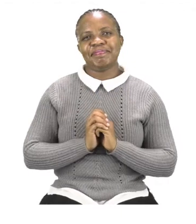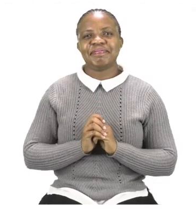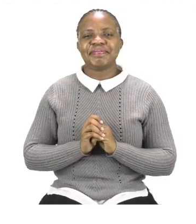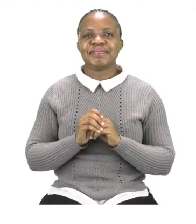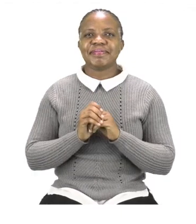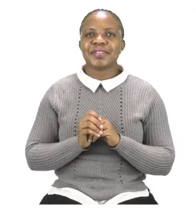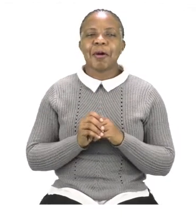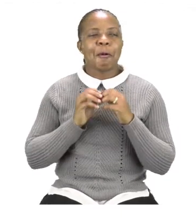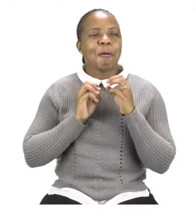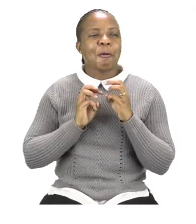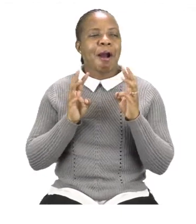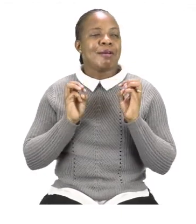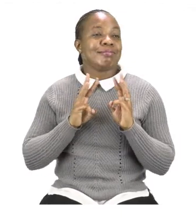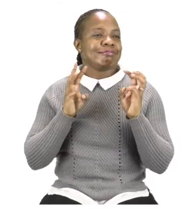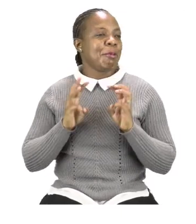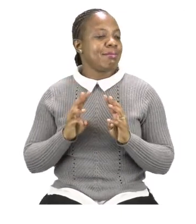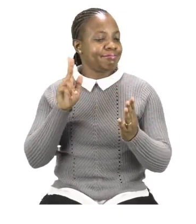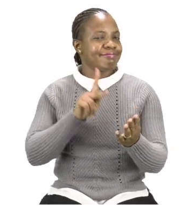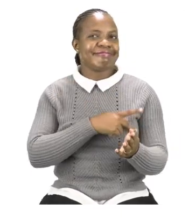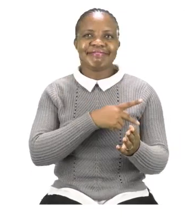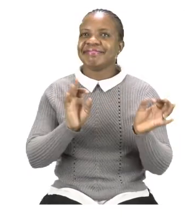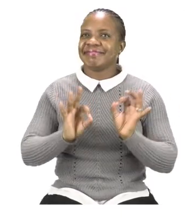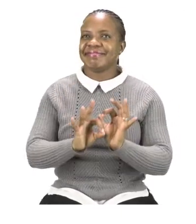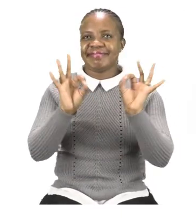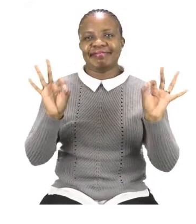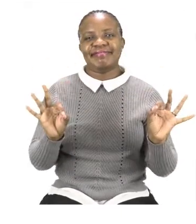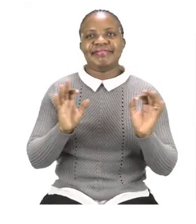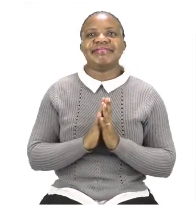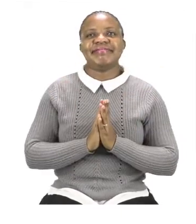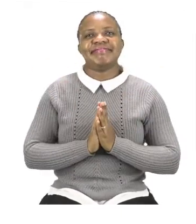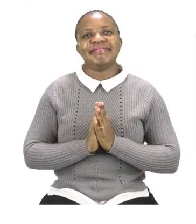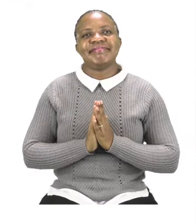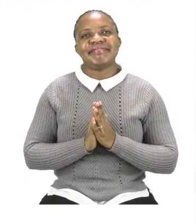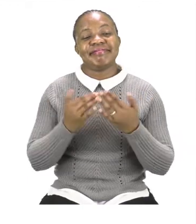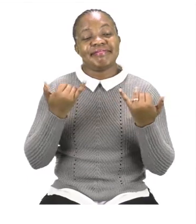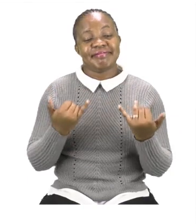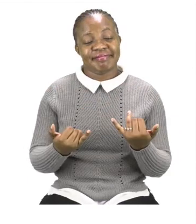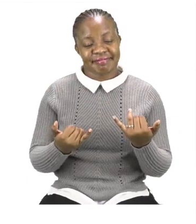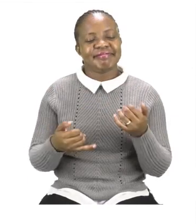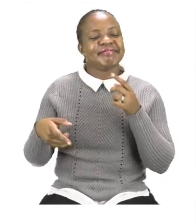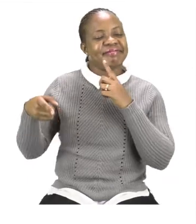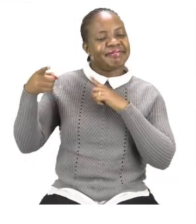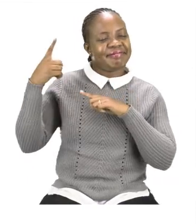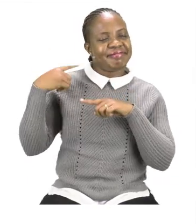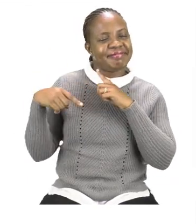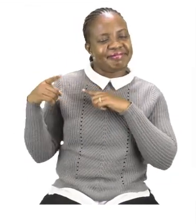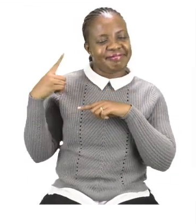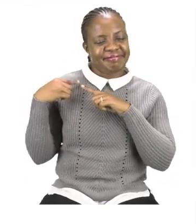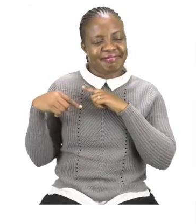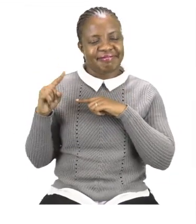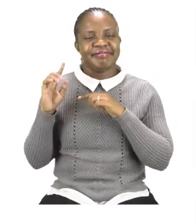poem is so beautiful. Now let us try and say it again.